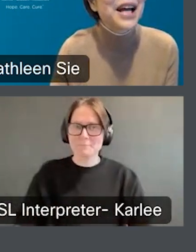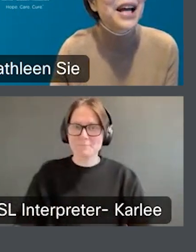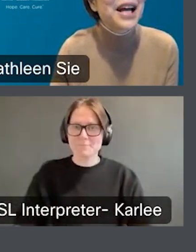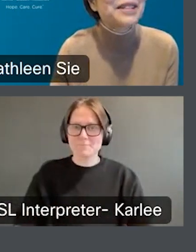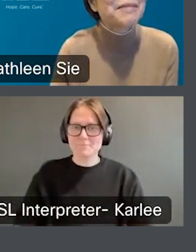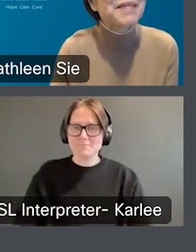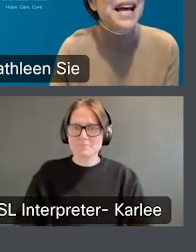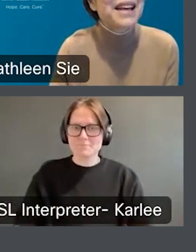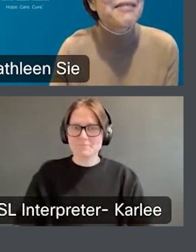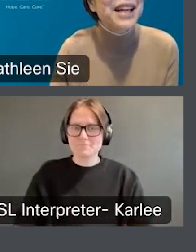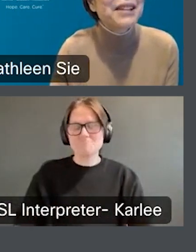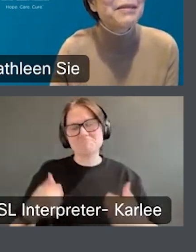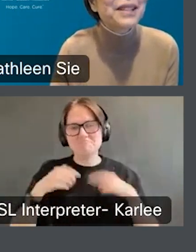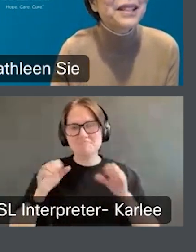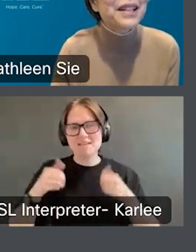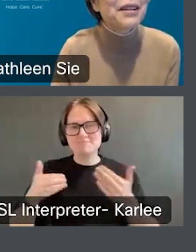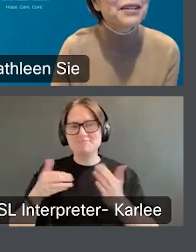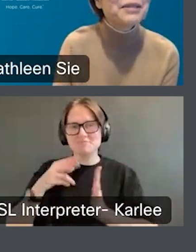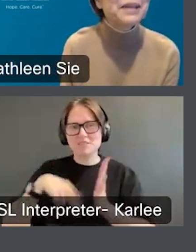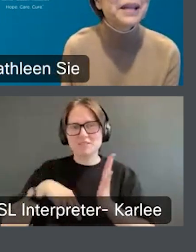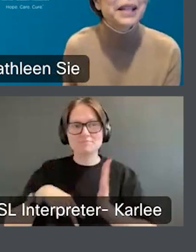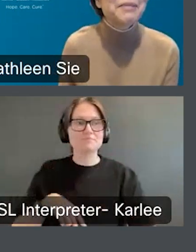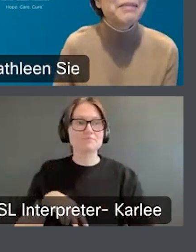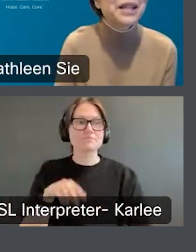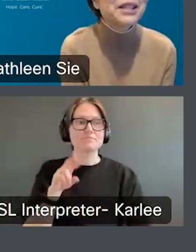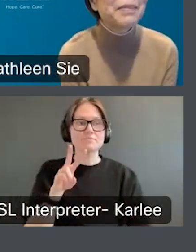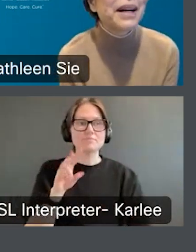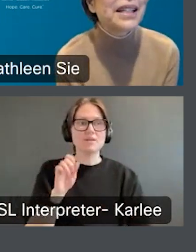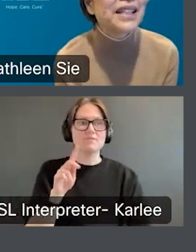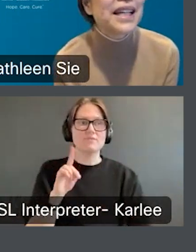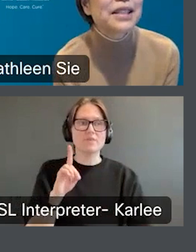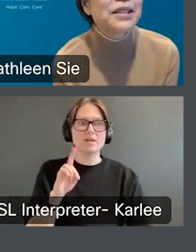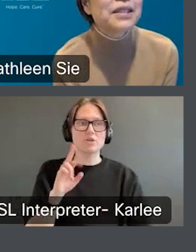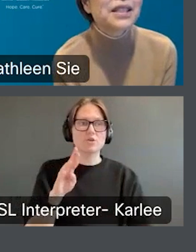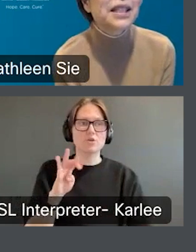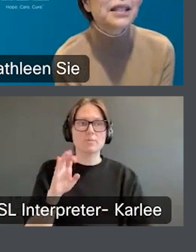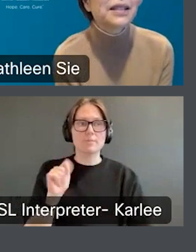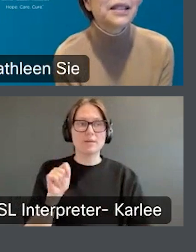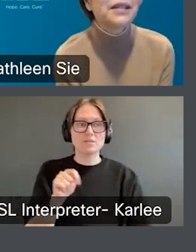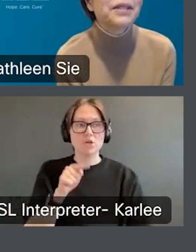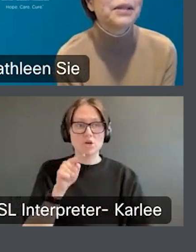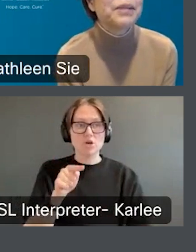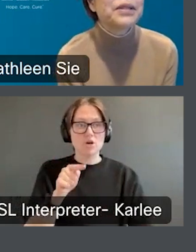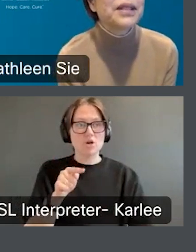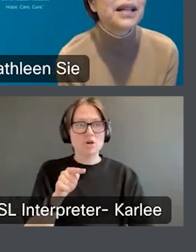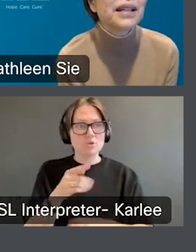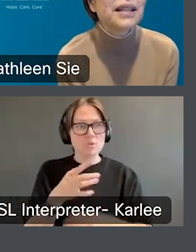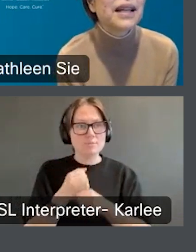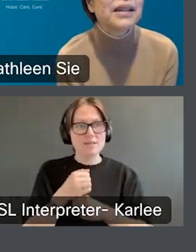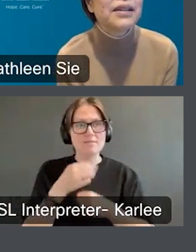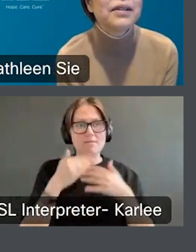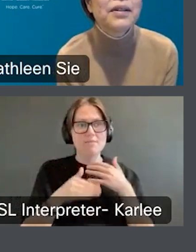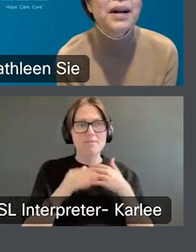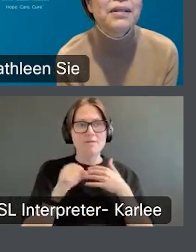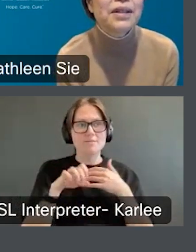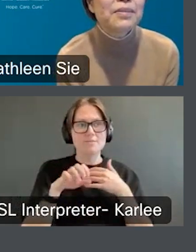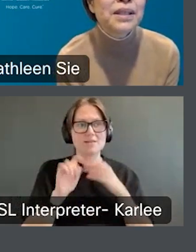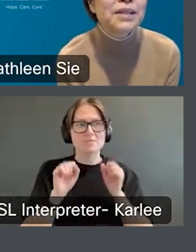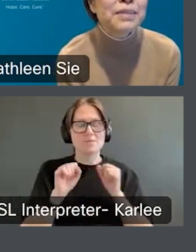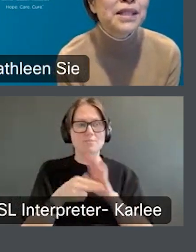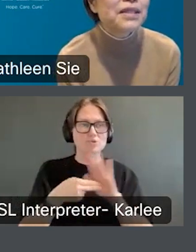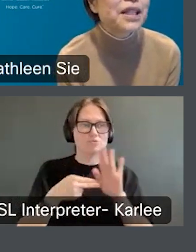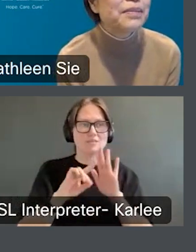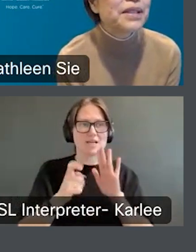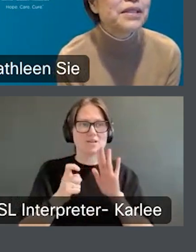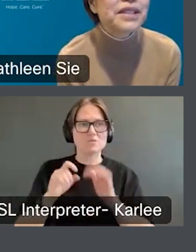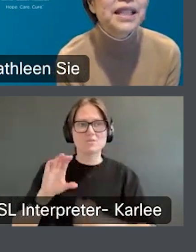I'll read them. At Vanderbilt, are you obtaining the blood spot to diagnose congenital CMV post-hoc? And do you know how long the blood spots